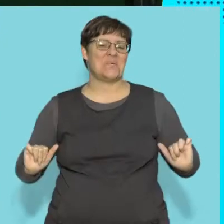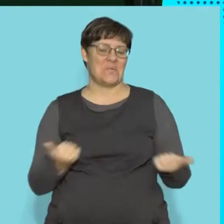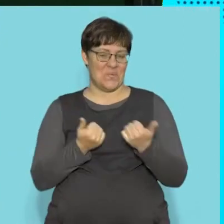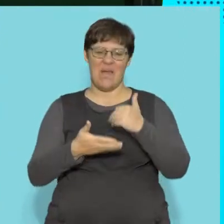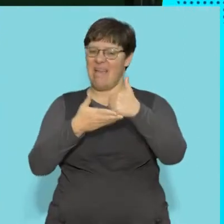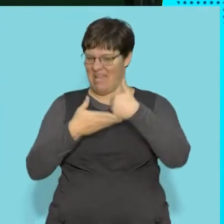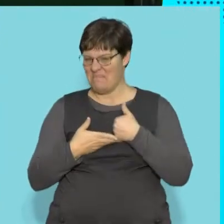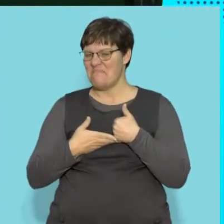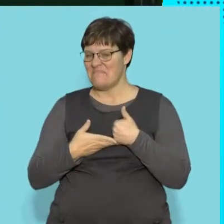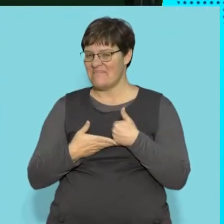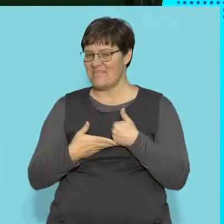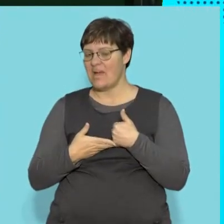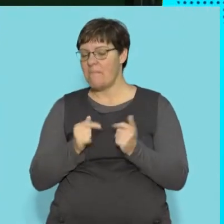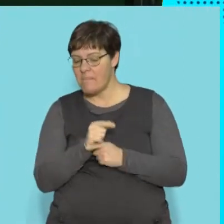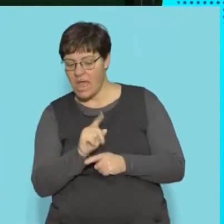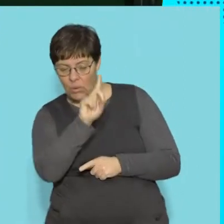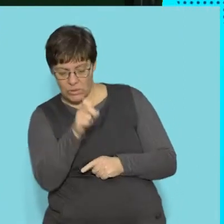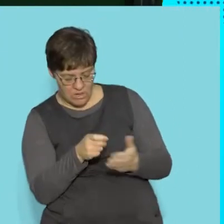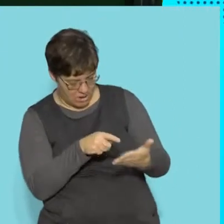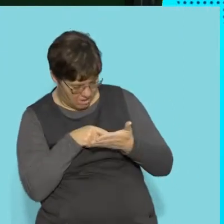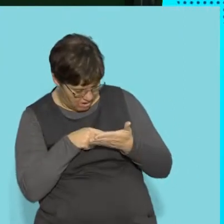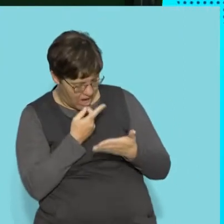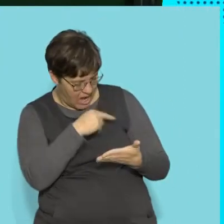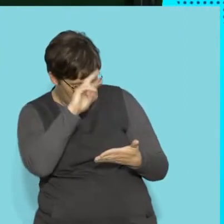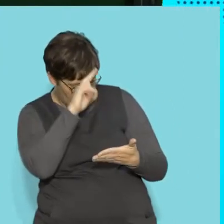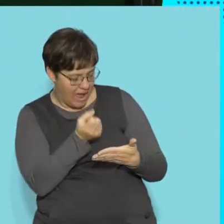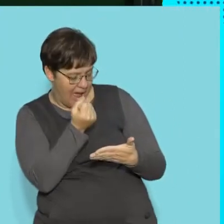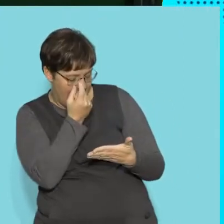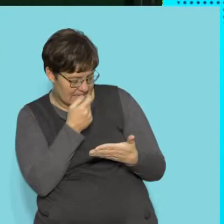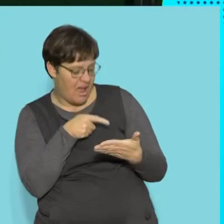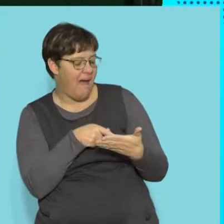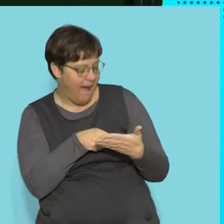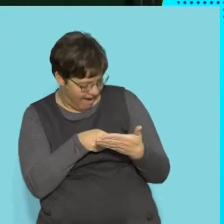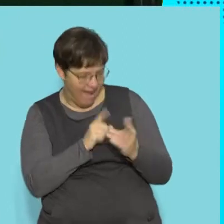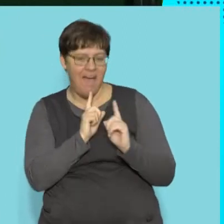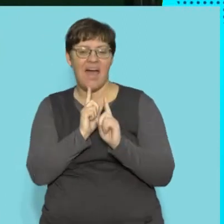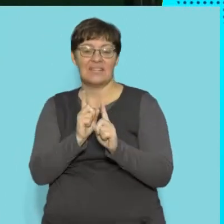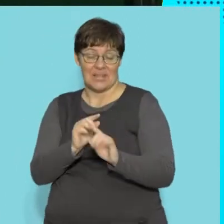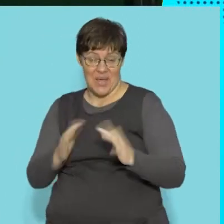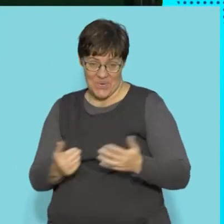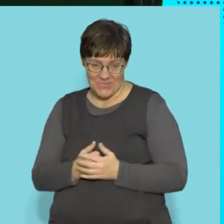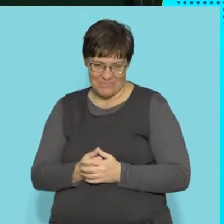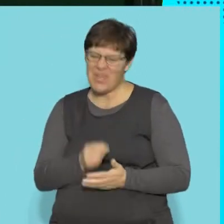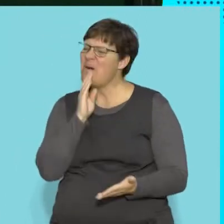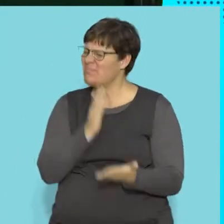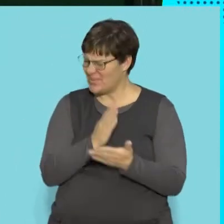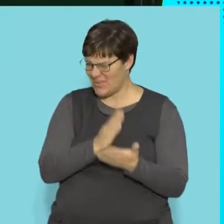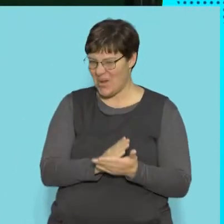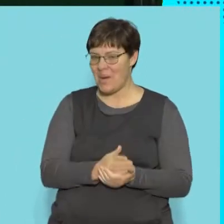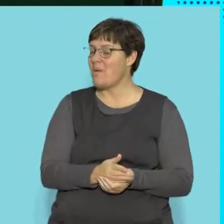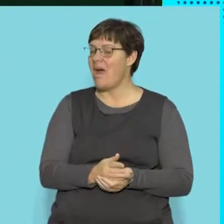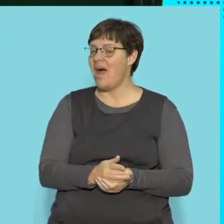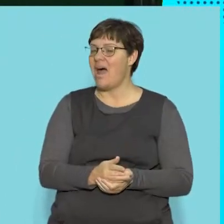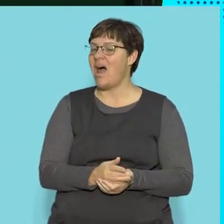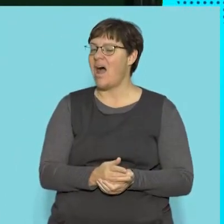you interpret questions, understand how to answer them? I'm sure you will. I've got the biggest